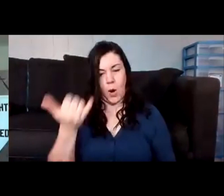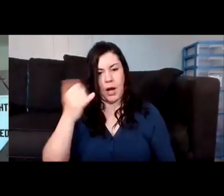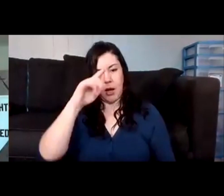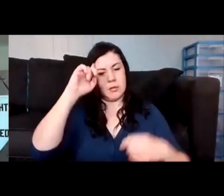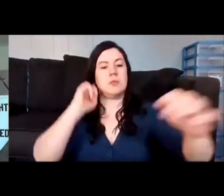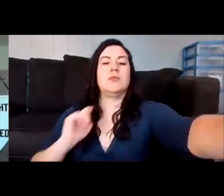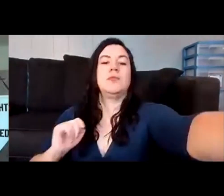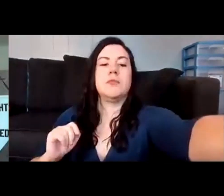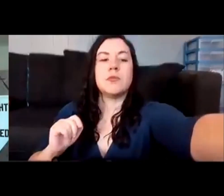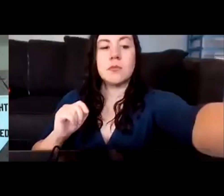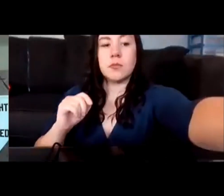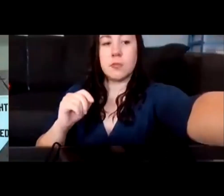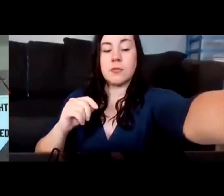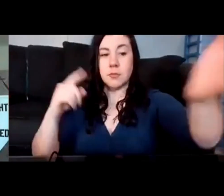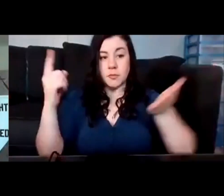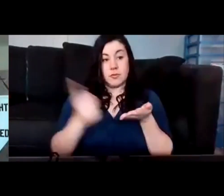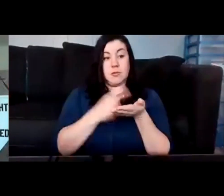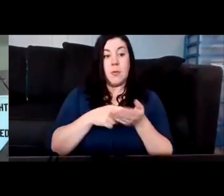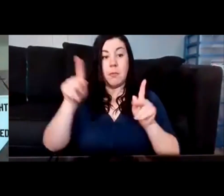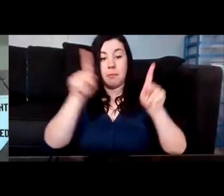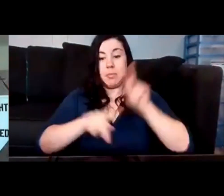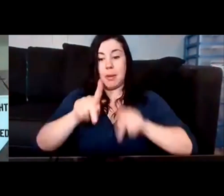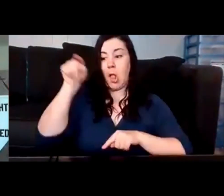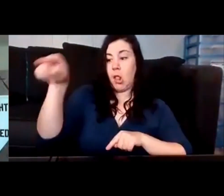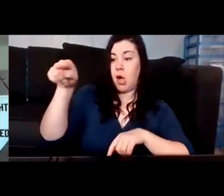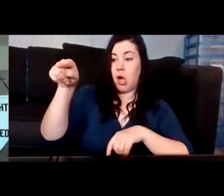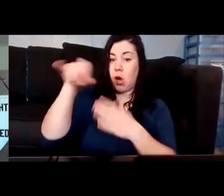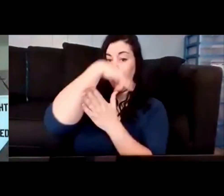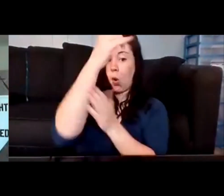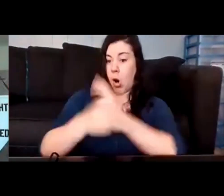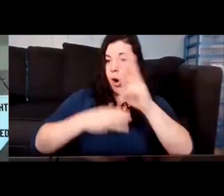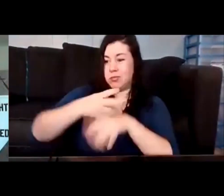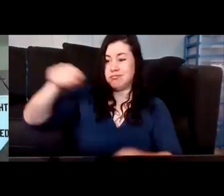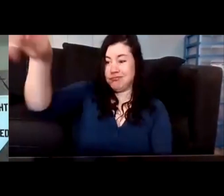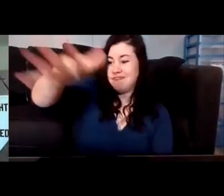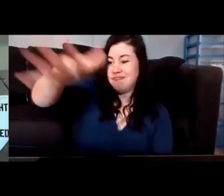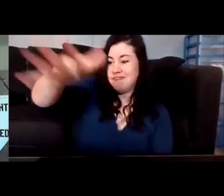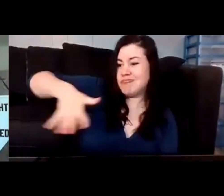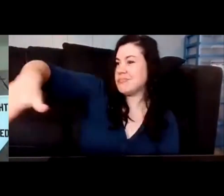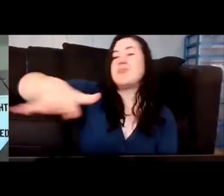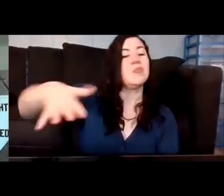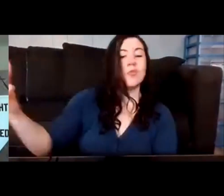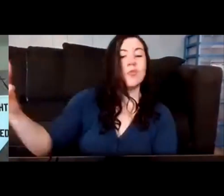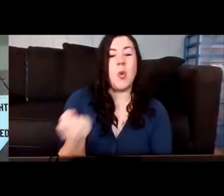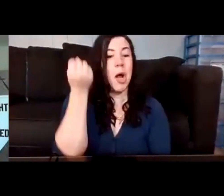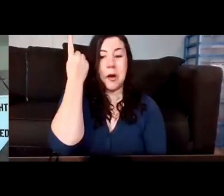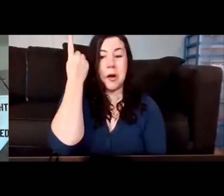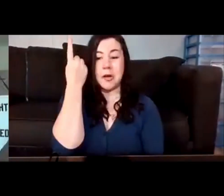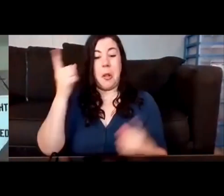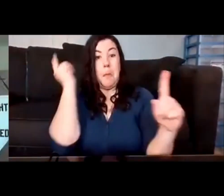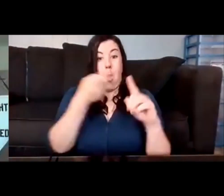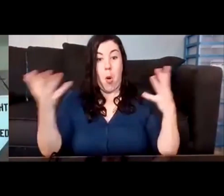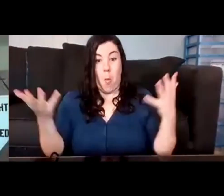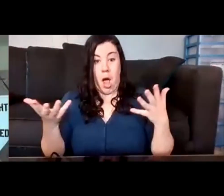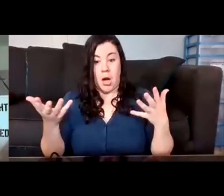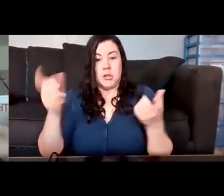see that some of the people in the art world don't understand that this is about changing up. This is about a